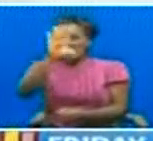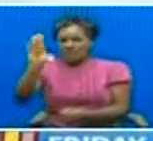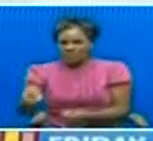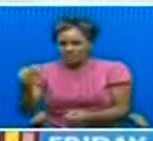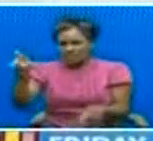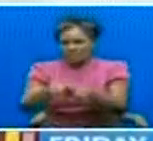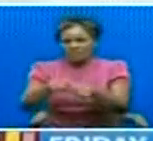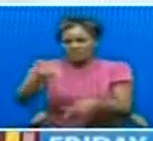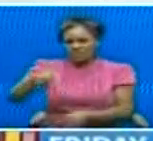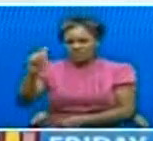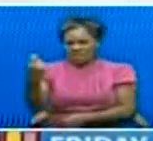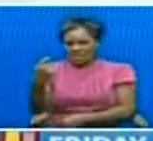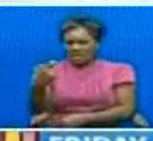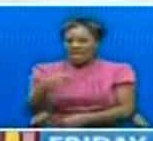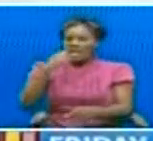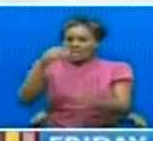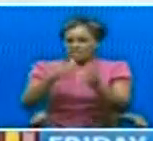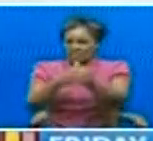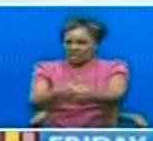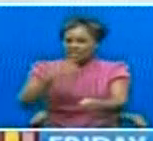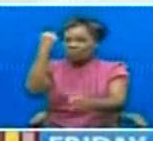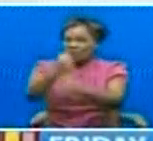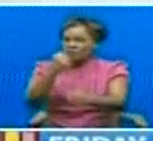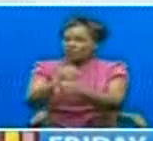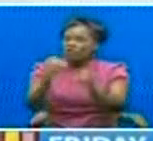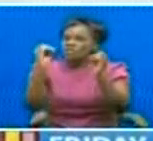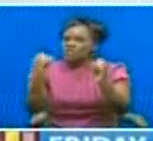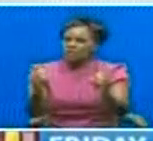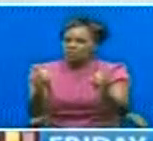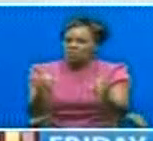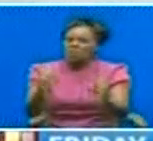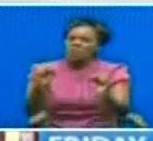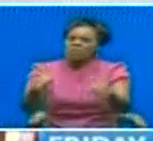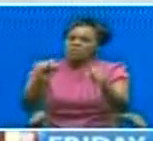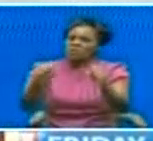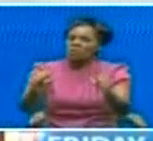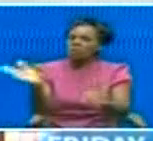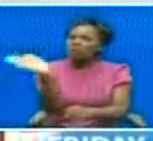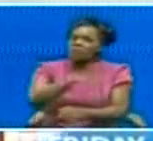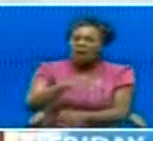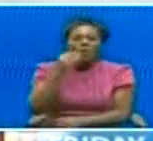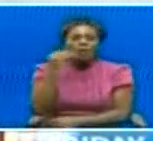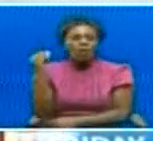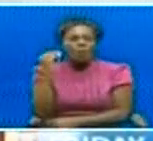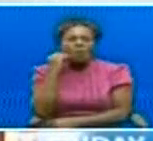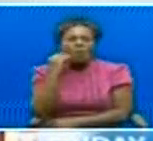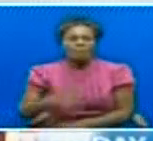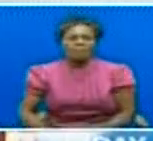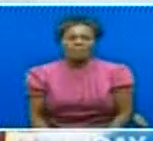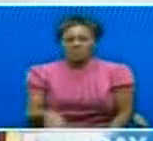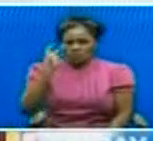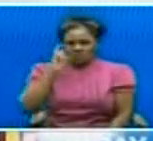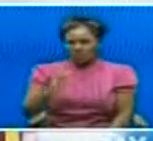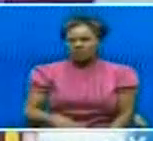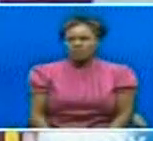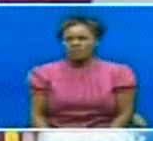in Kenya, if our leaders don't perform come the next election, a lot of them will go home. Something certainly that we're going to see throughout